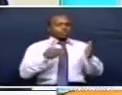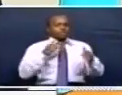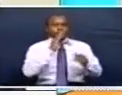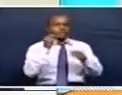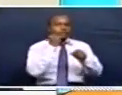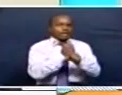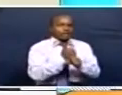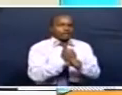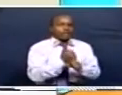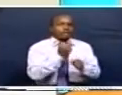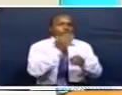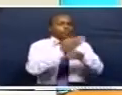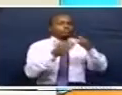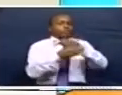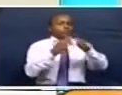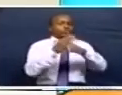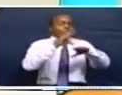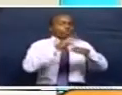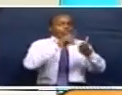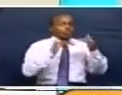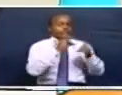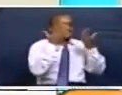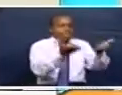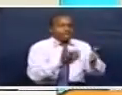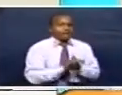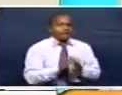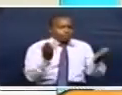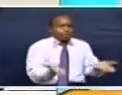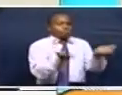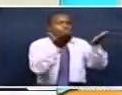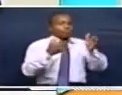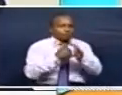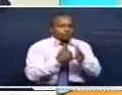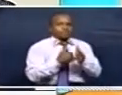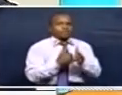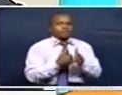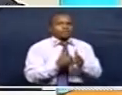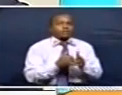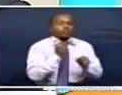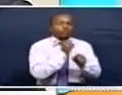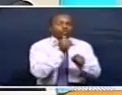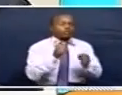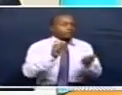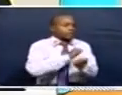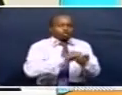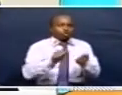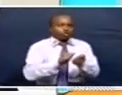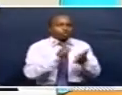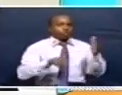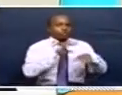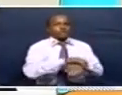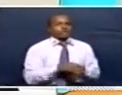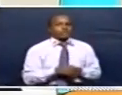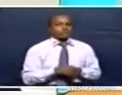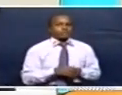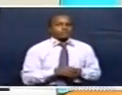build on what is there. You build, you improve what you find. You do not destroy what you find. Yeah. I